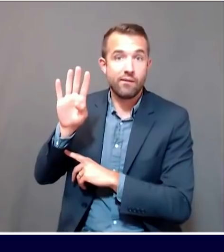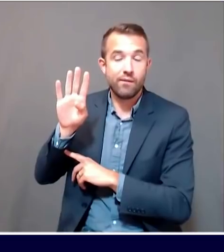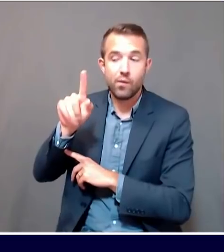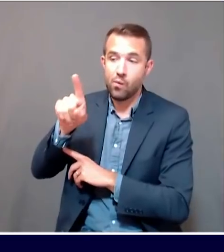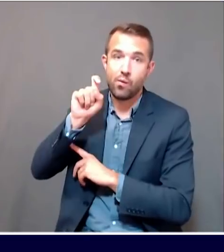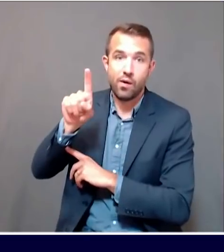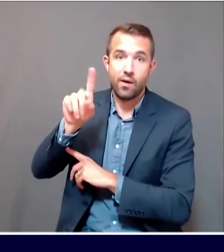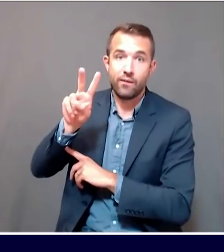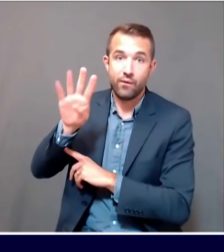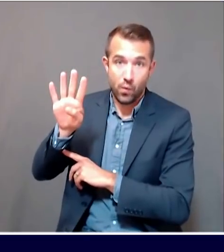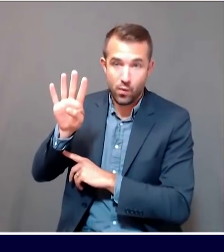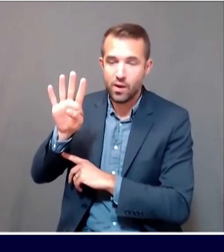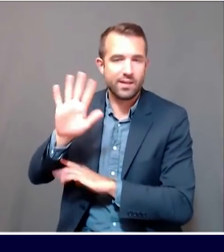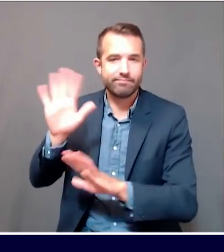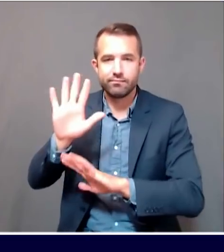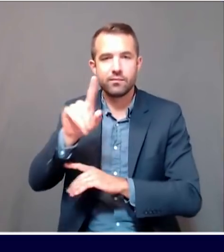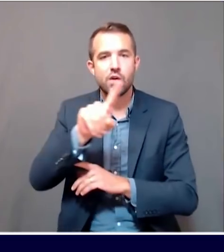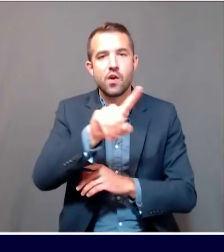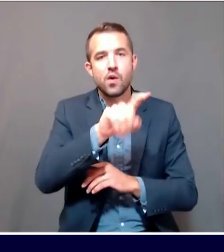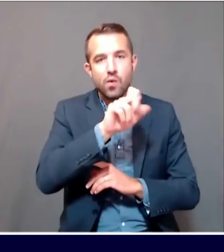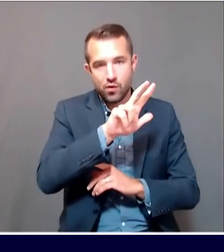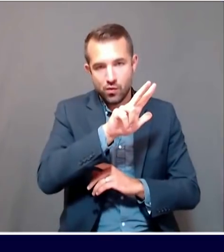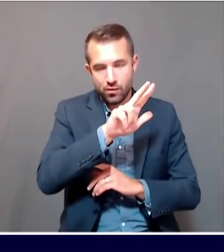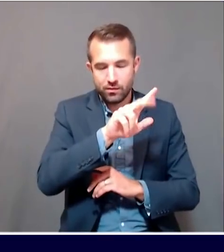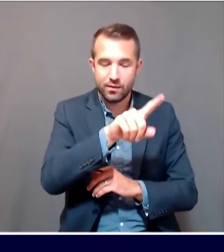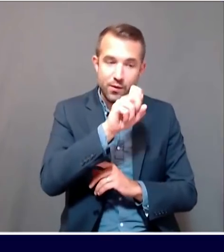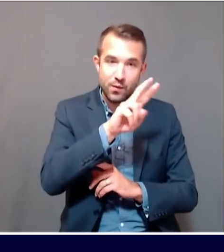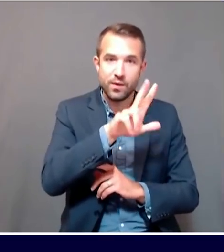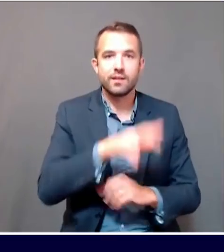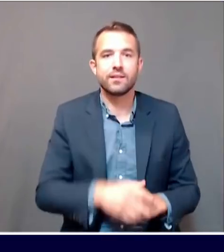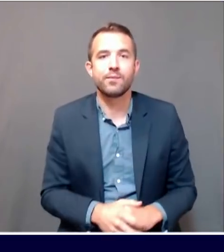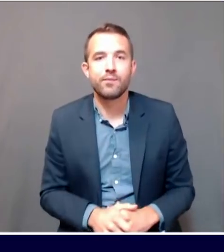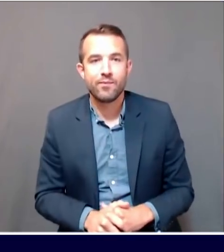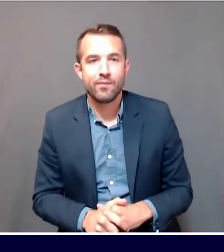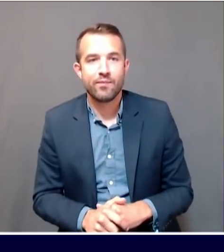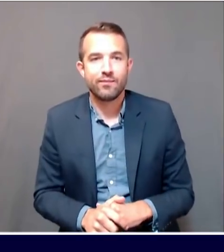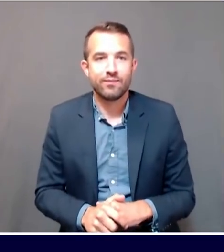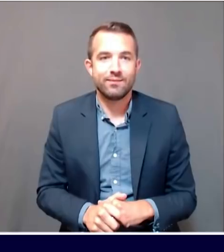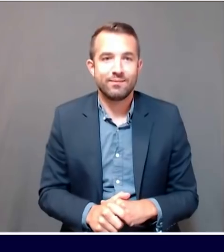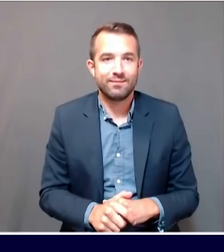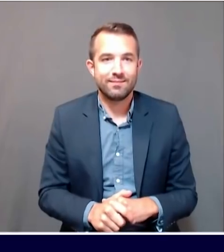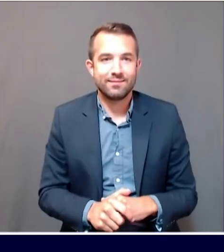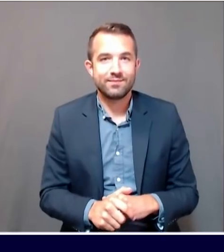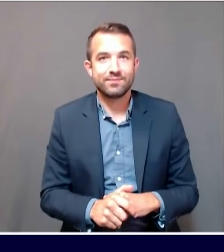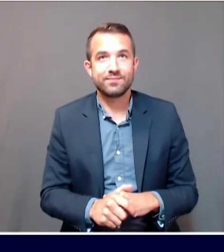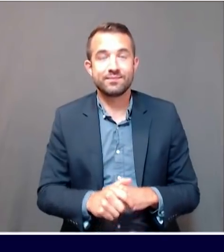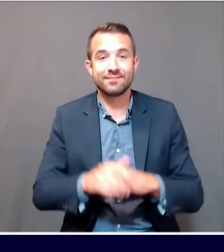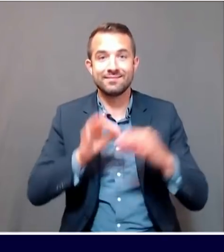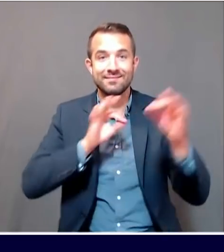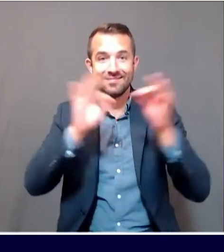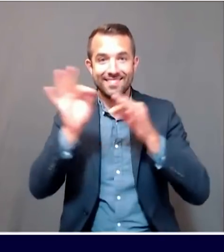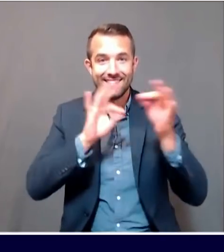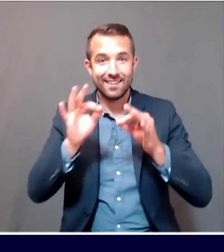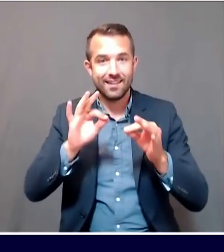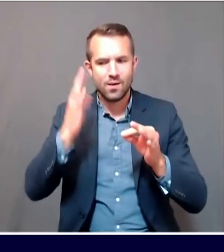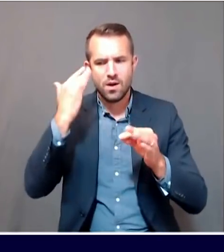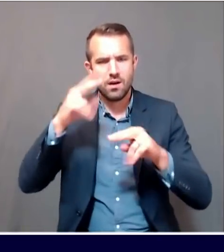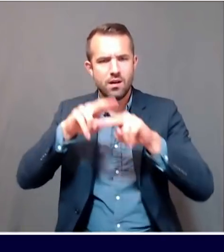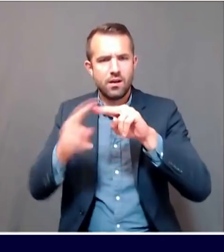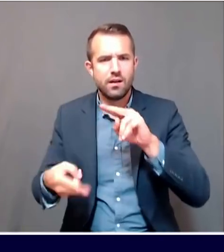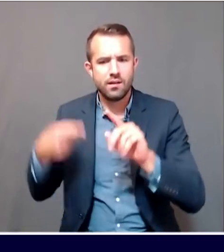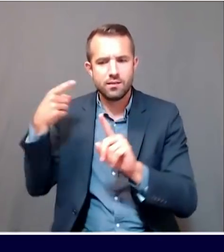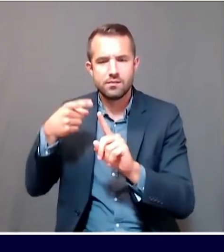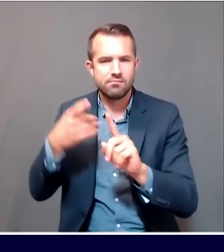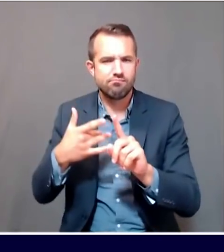to 123 today. I wanted to explain how that has happened. As part of the